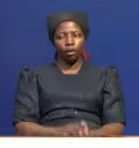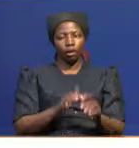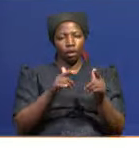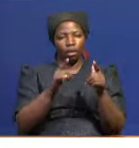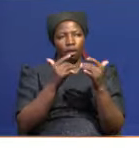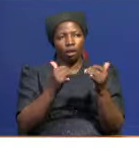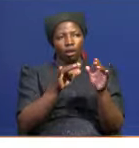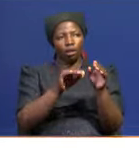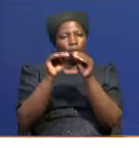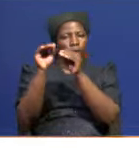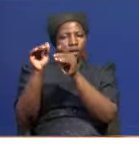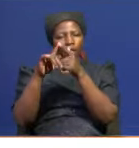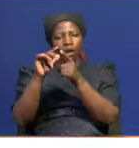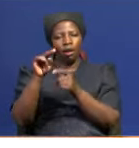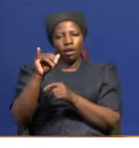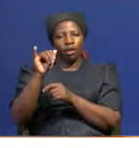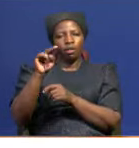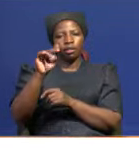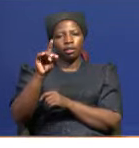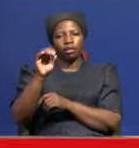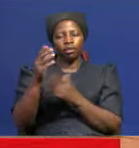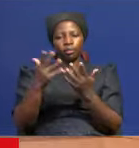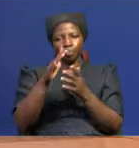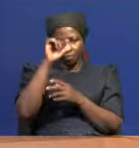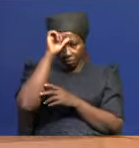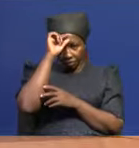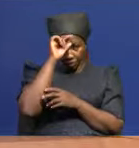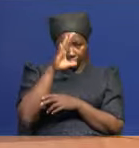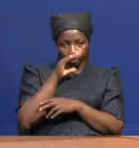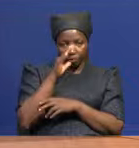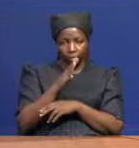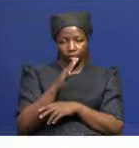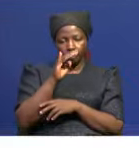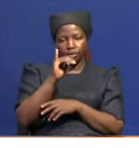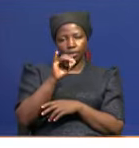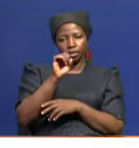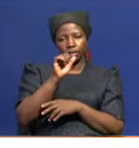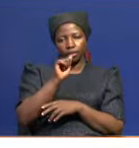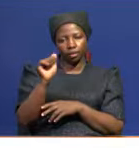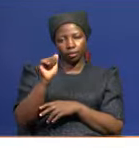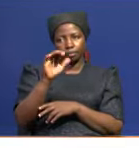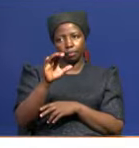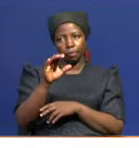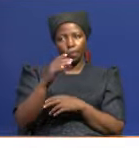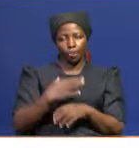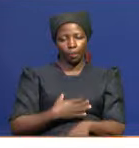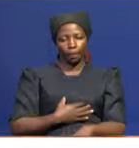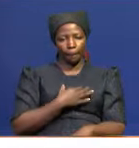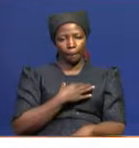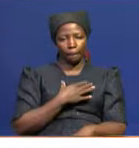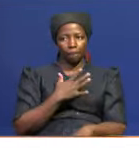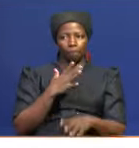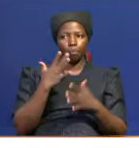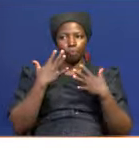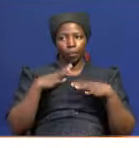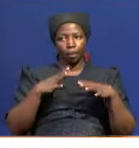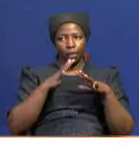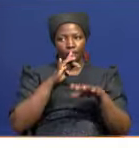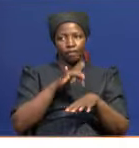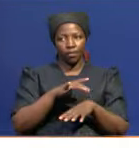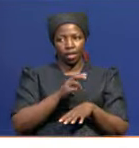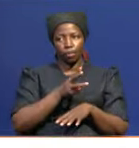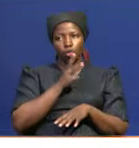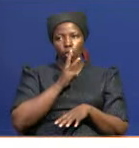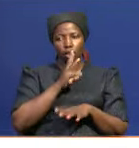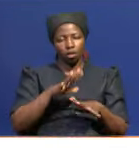Let's now cross over to Nyando, where the government spokesperson Isaac Maura is currently visiting the victims of flash